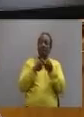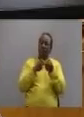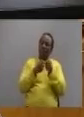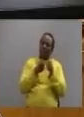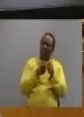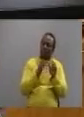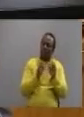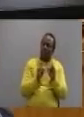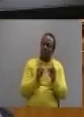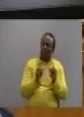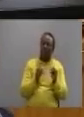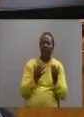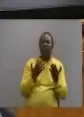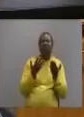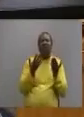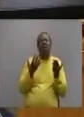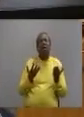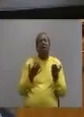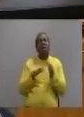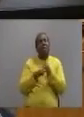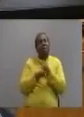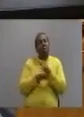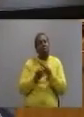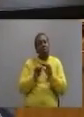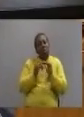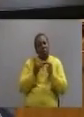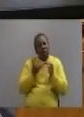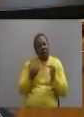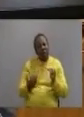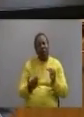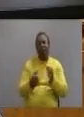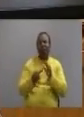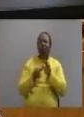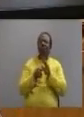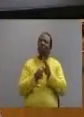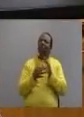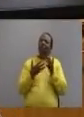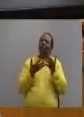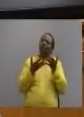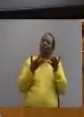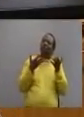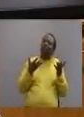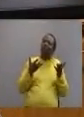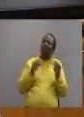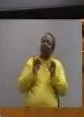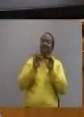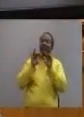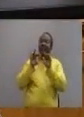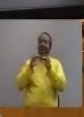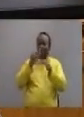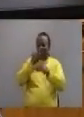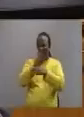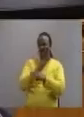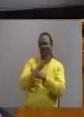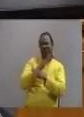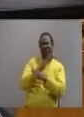it. The bottom line is that we do not have a public defense clause and a public